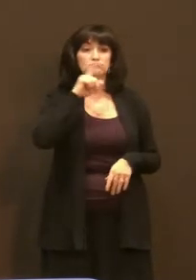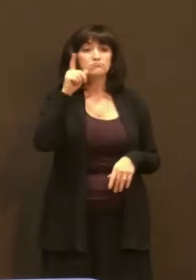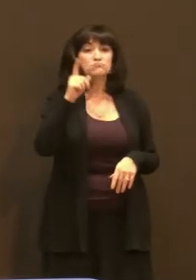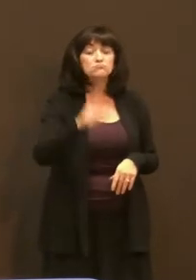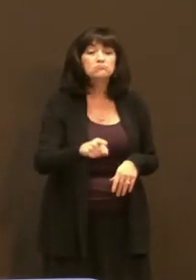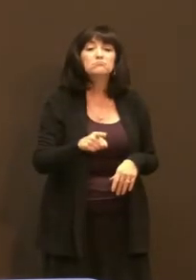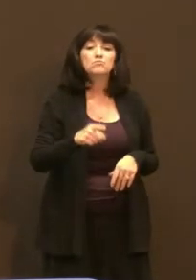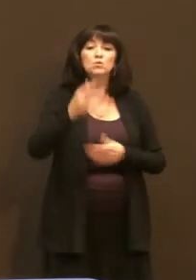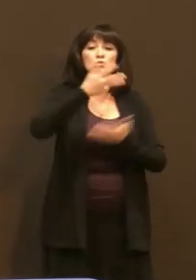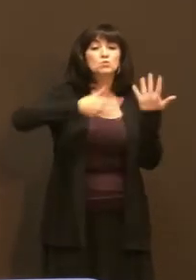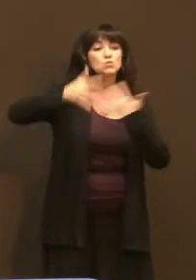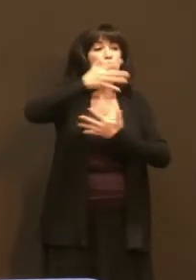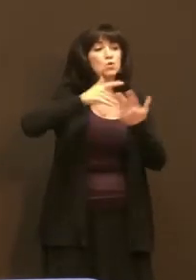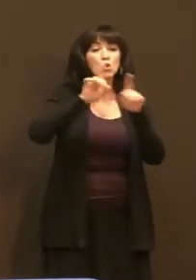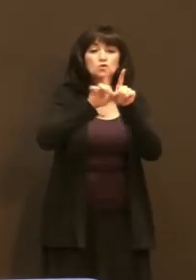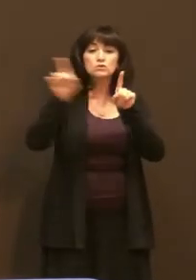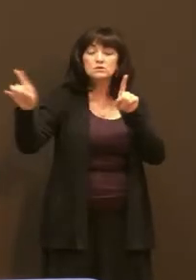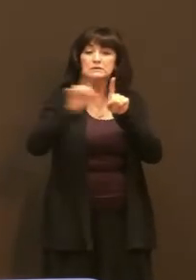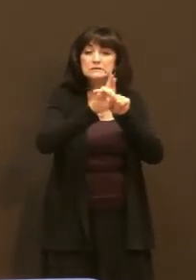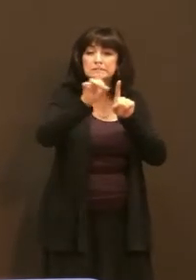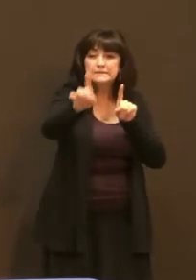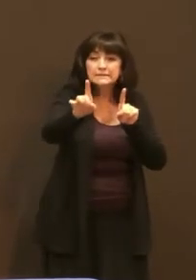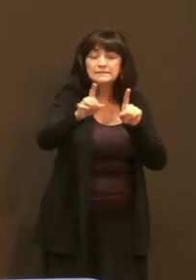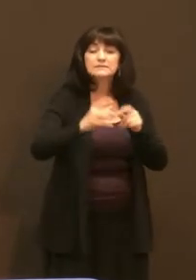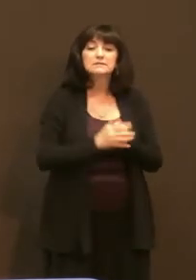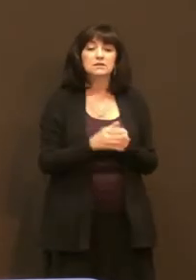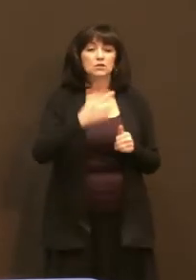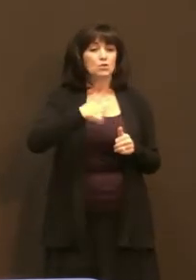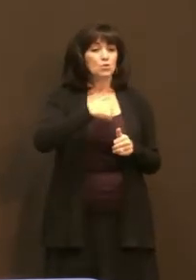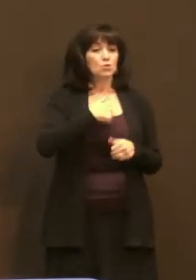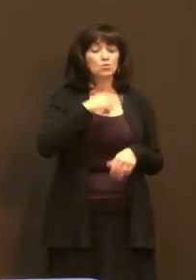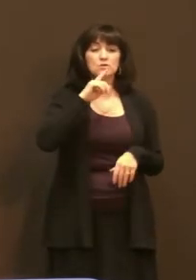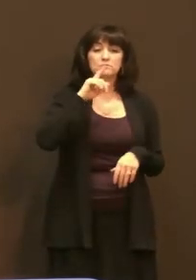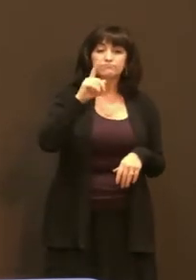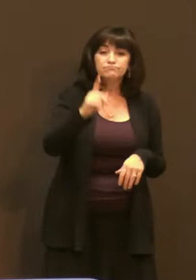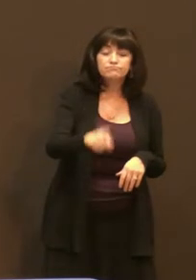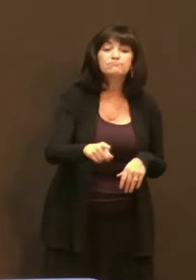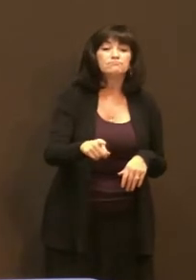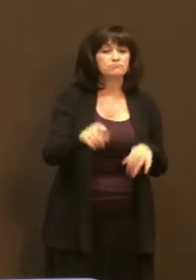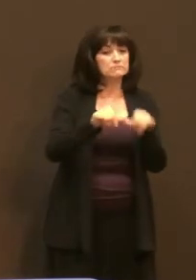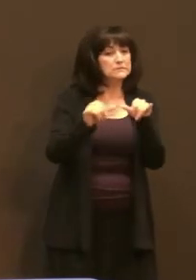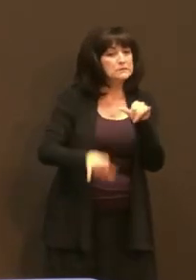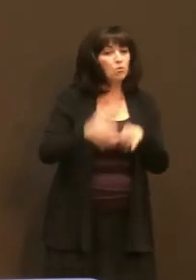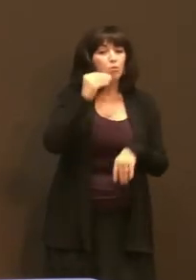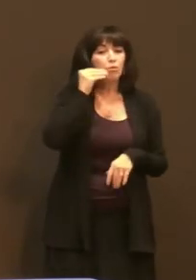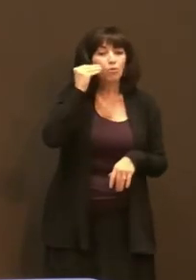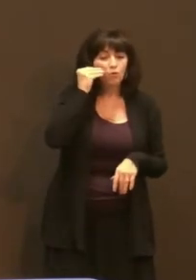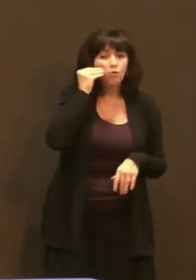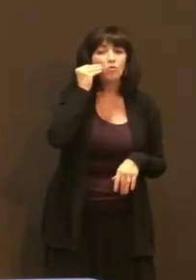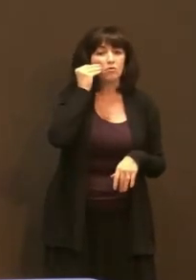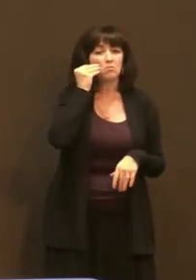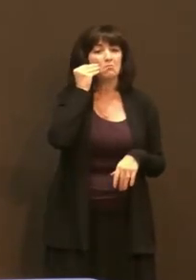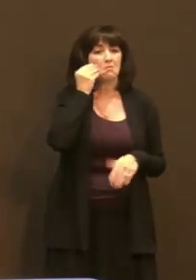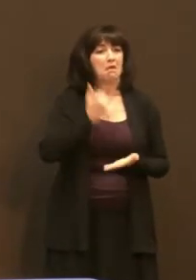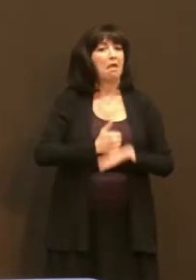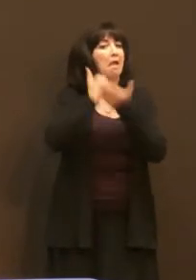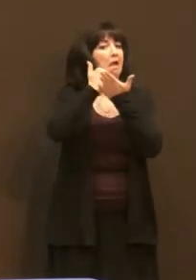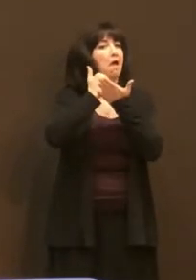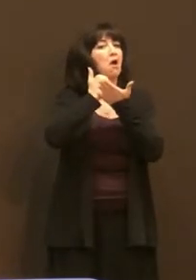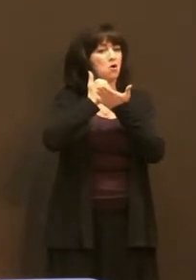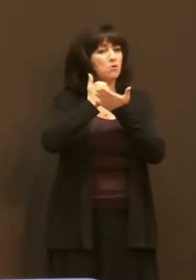to impact. The actual number for today is 11.6%, so considerably under